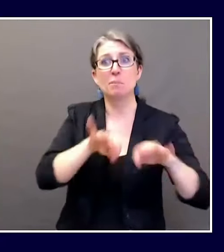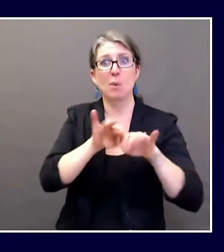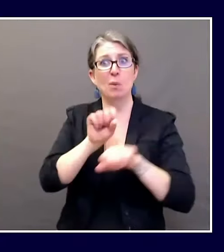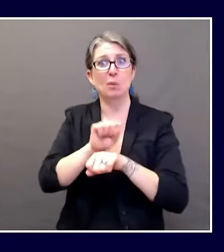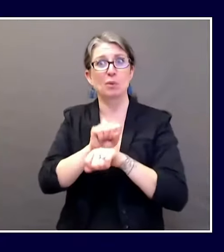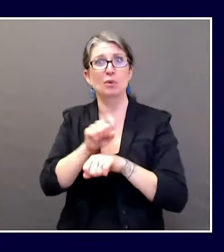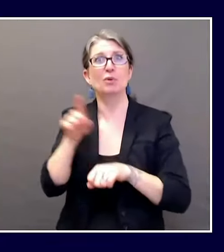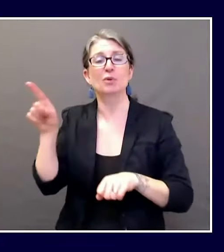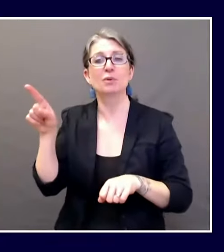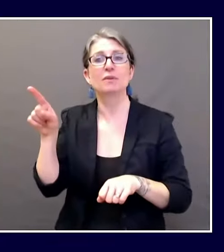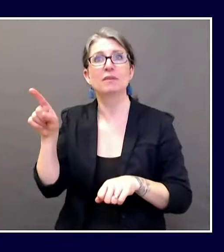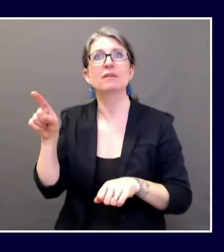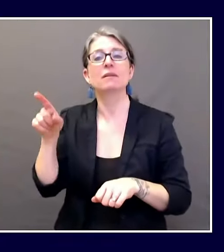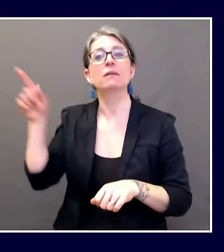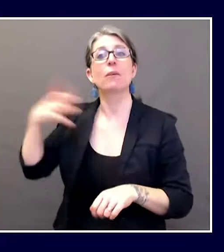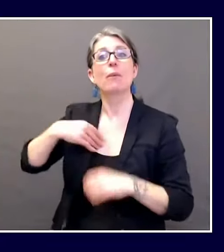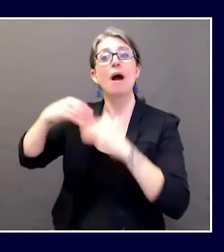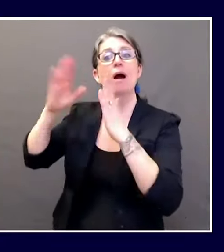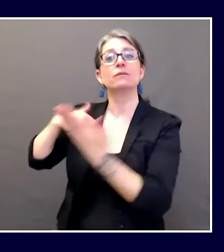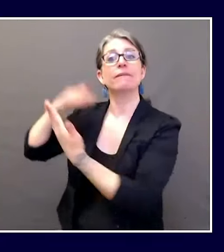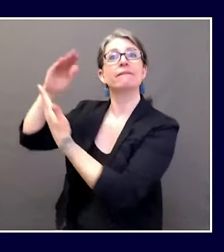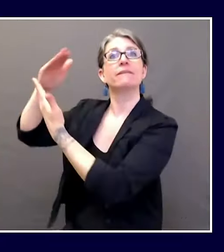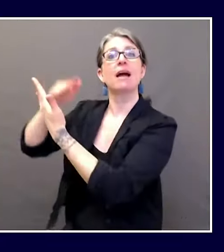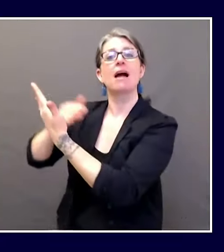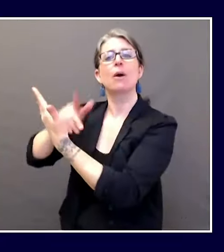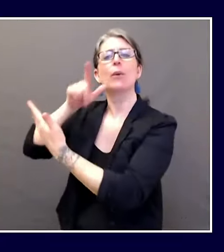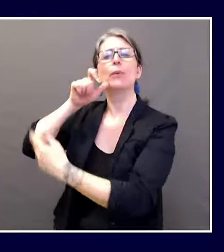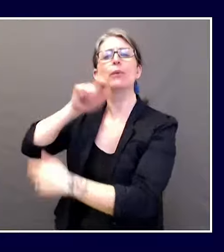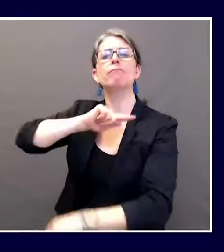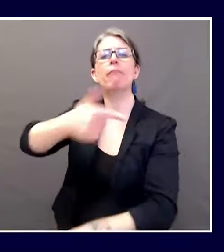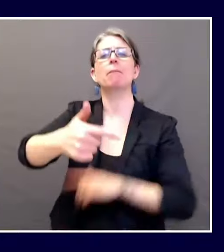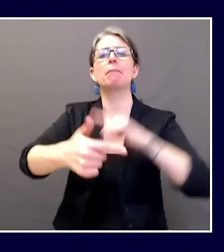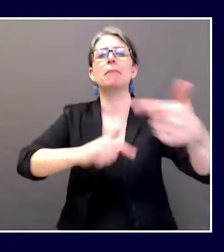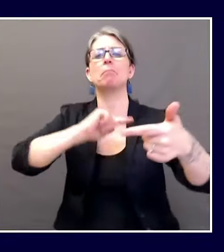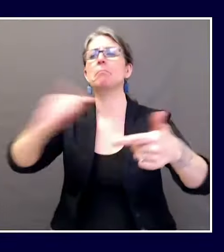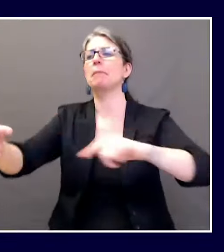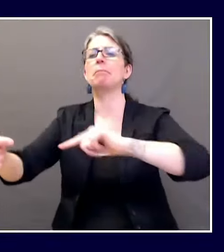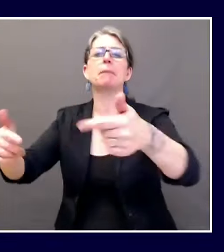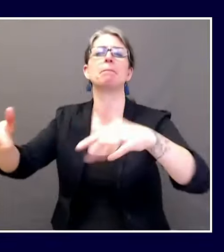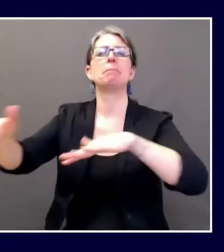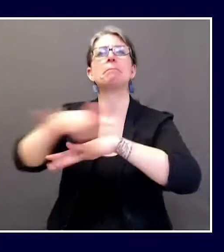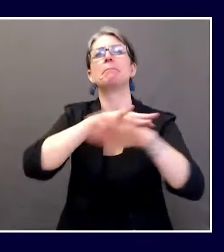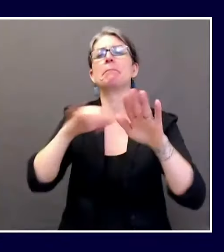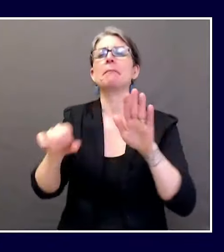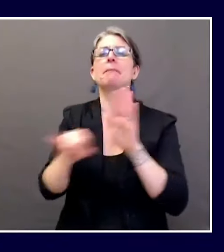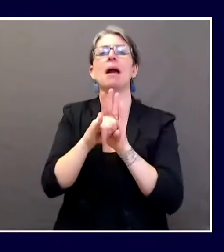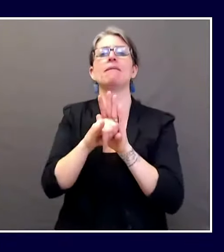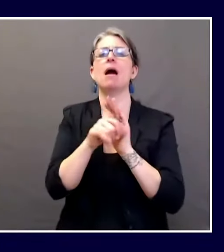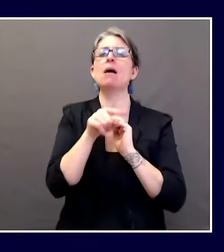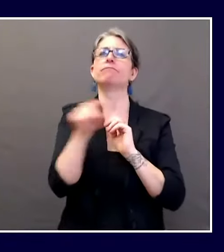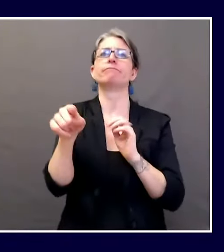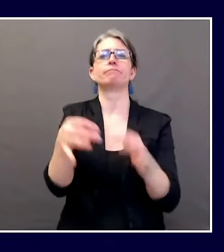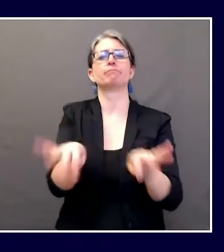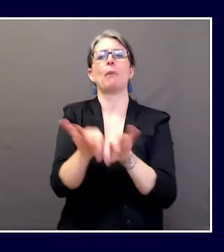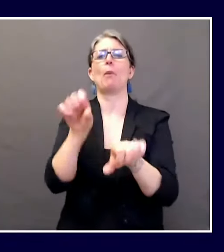without having seen those and studied those policy memoranda, I can't quite comment on what the impact would be yet.